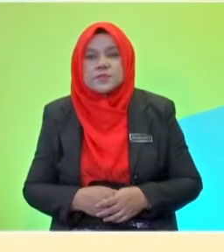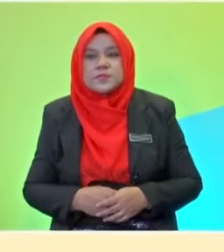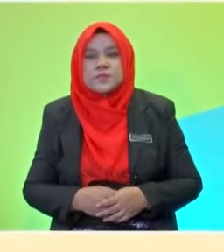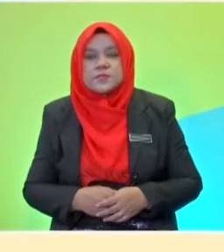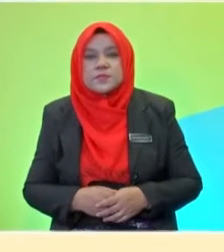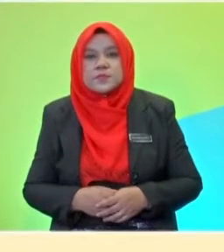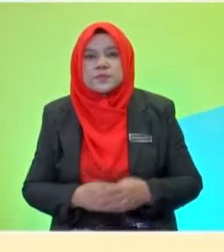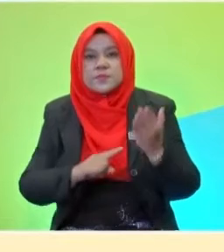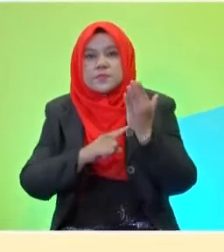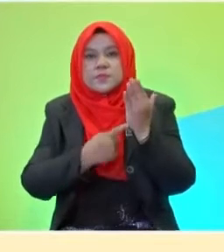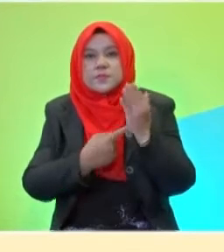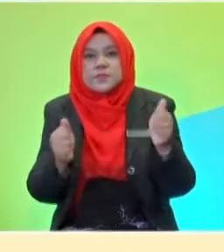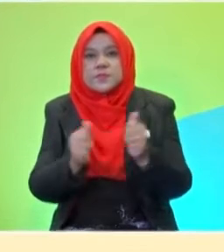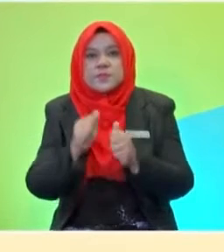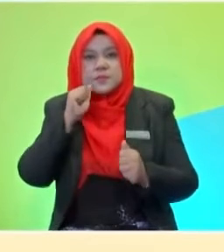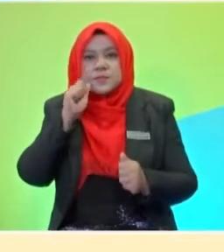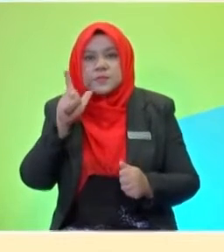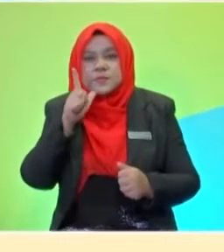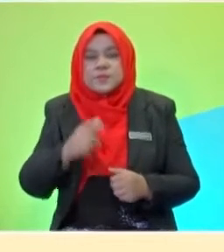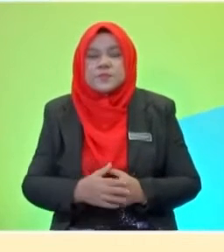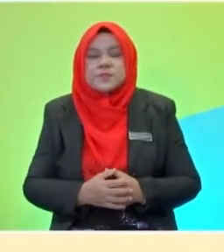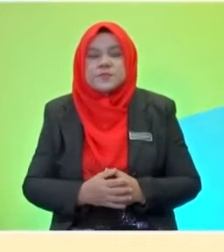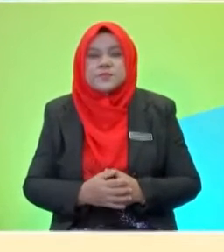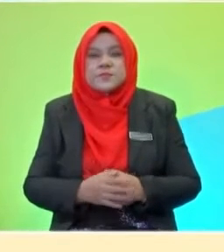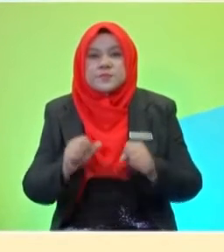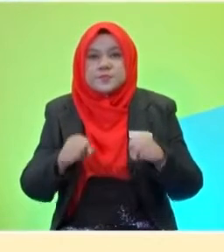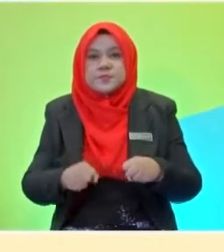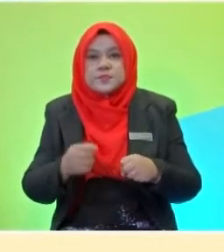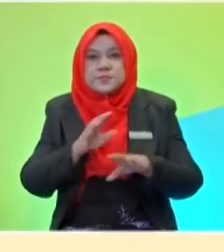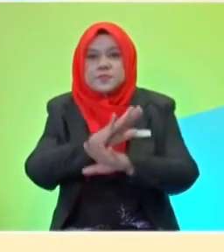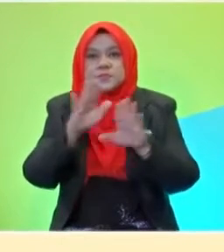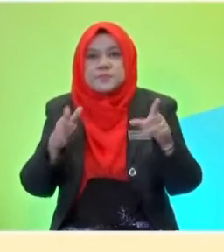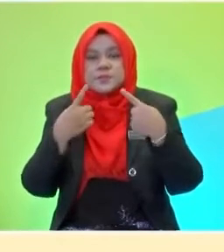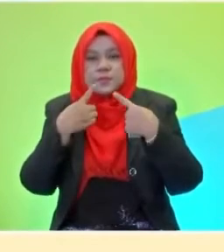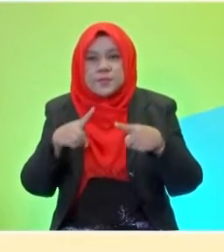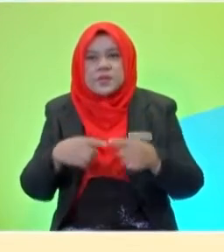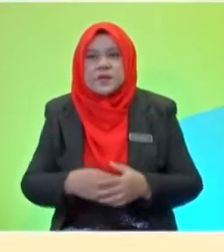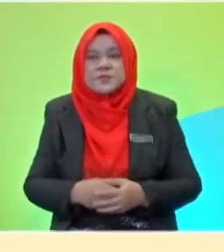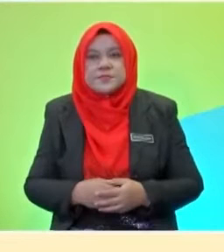Okay, we will start with Alicia. Can you explain your answer, Alicia?